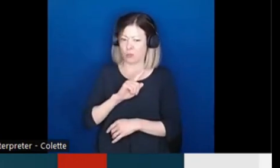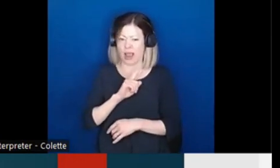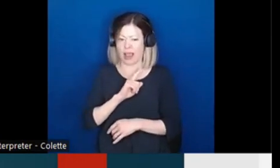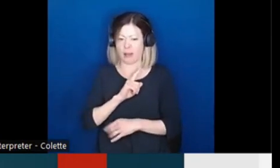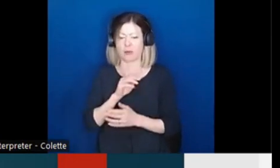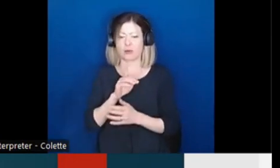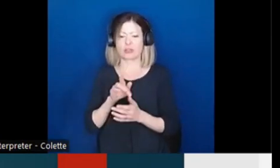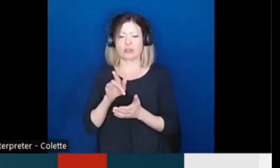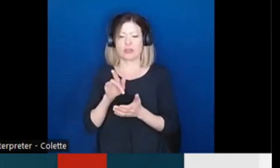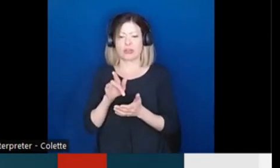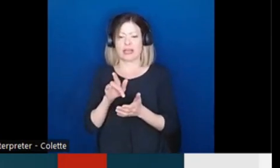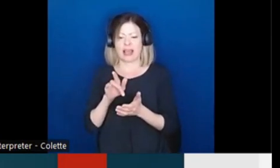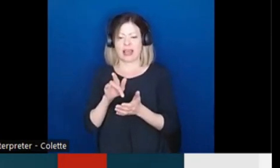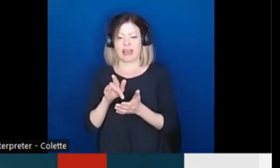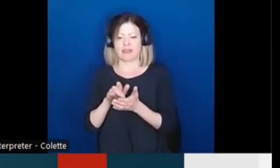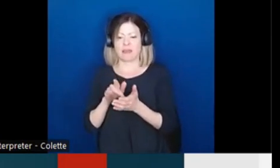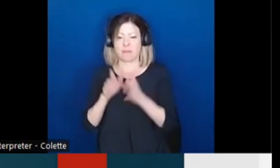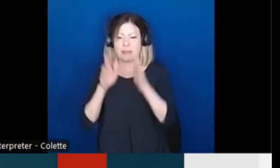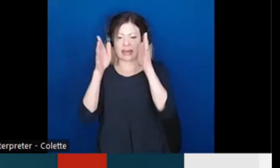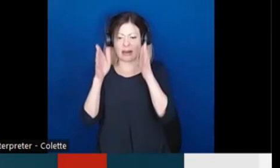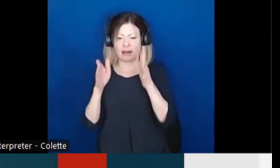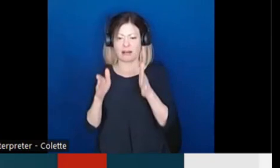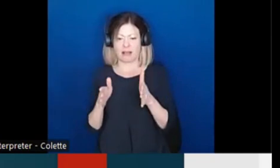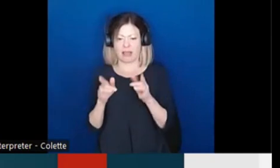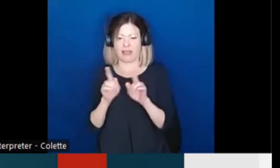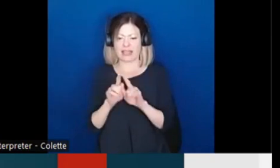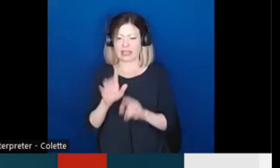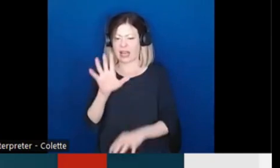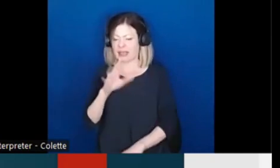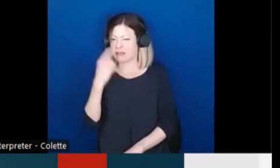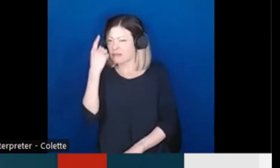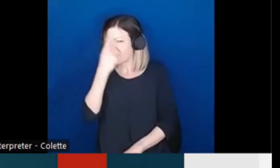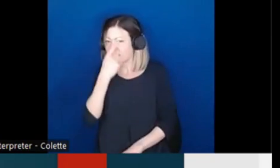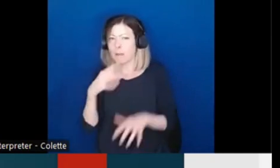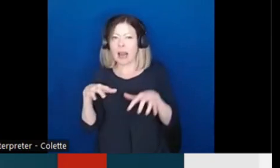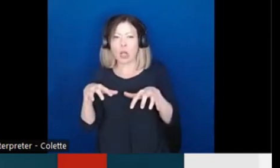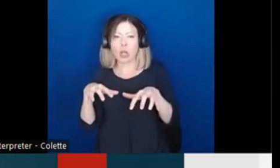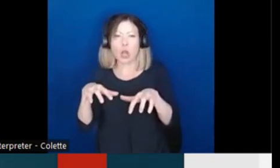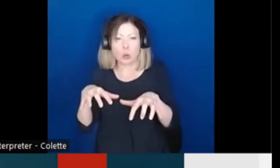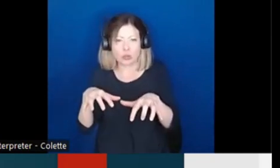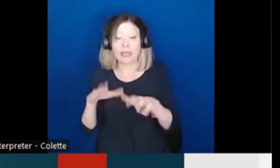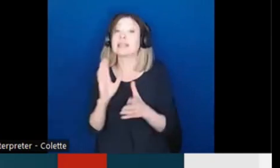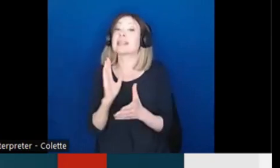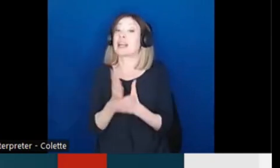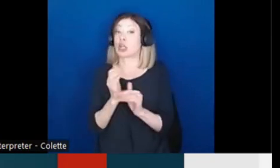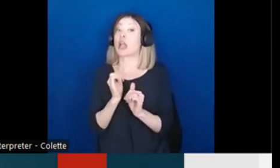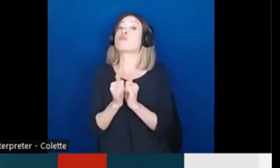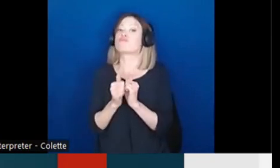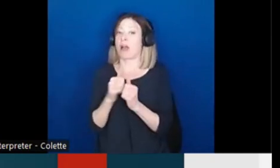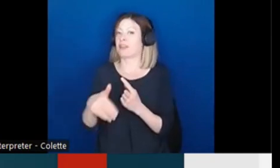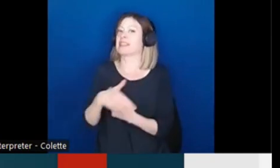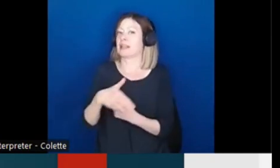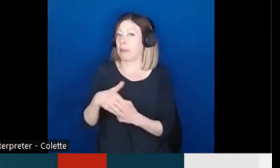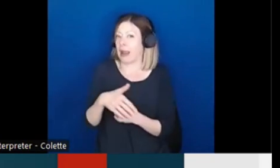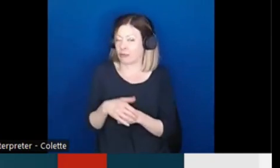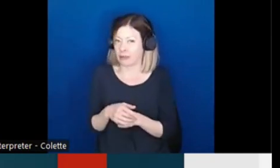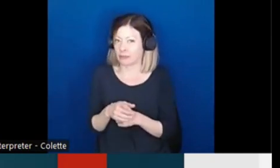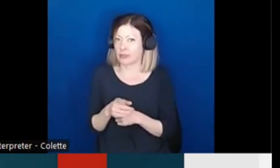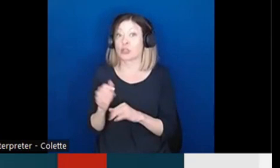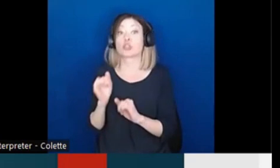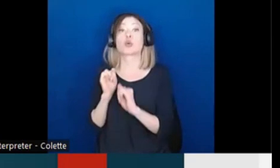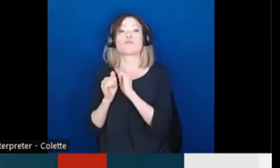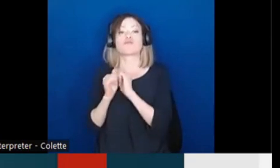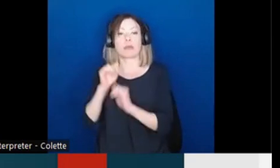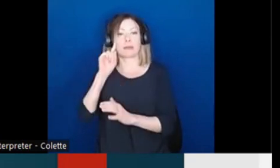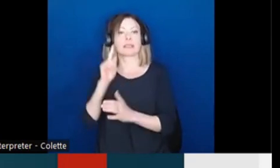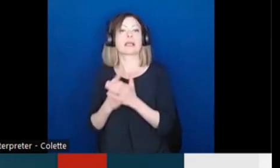an image, a ghostly image of somebody who you can't make out properly. And that is actually the brother. And he included himself in the image to start off